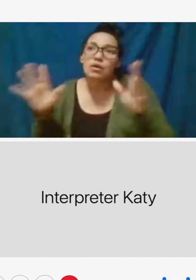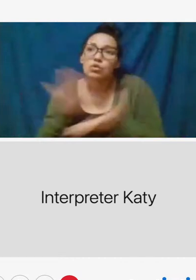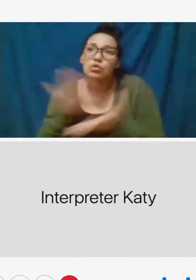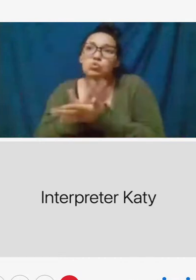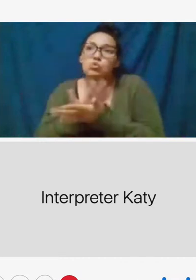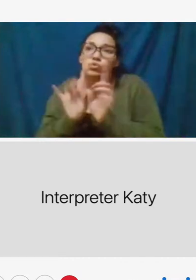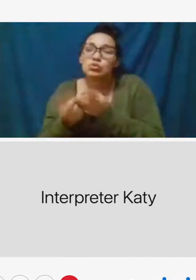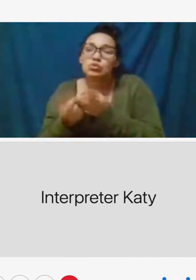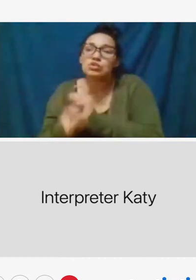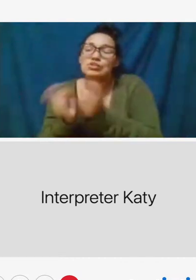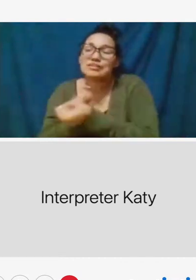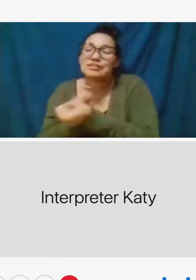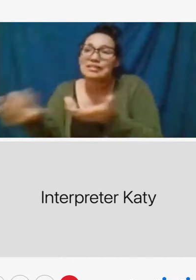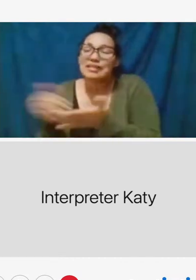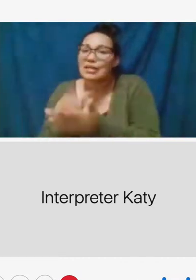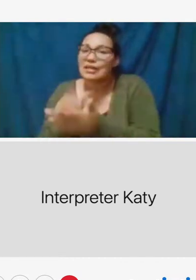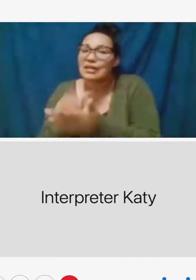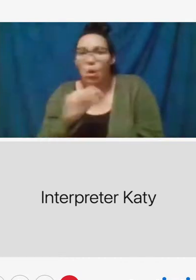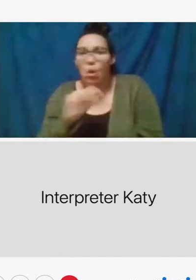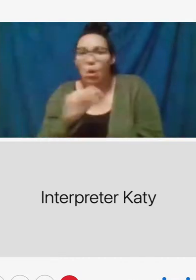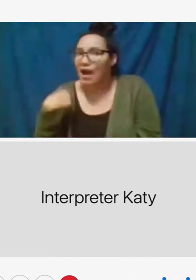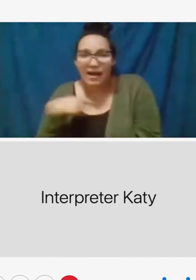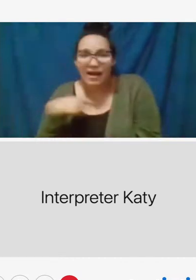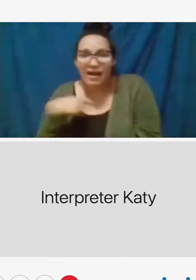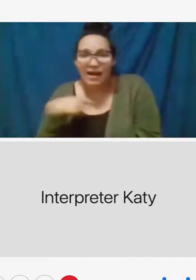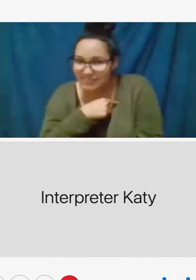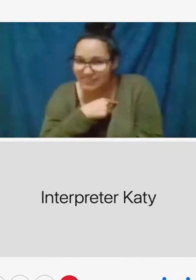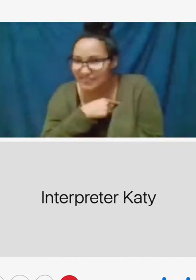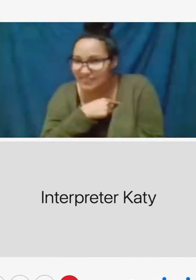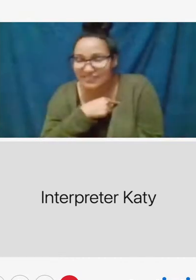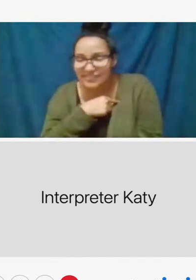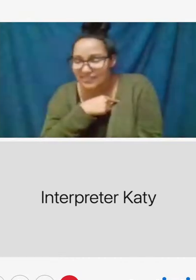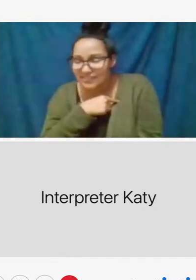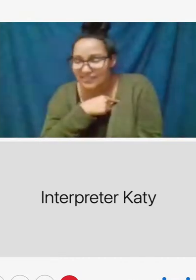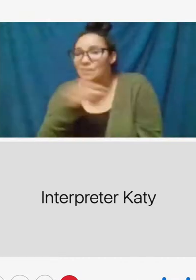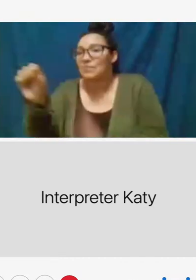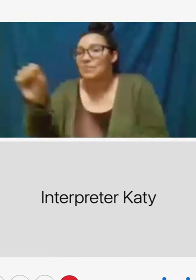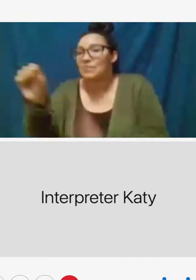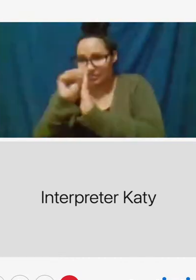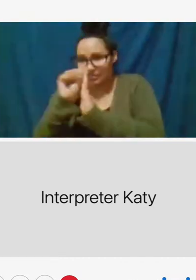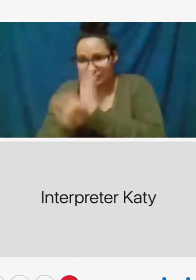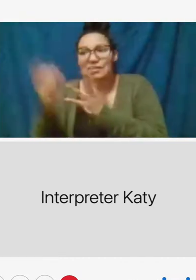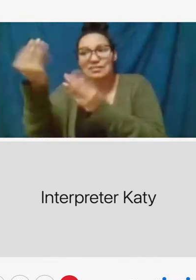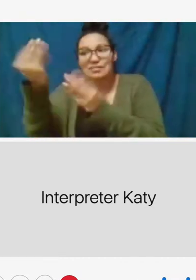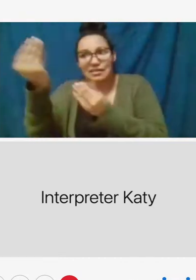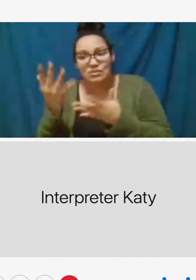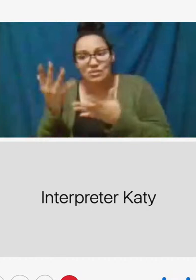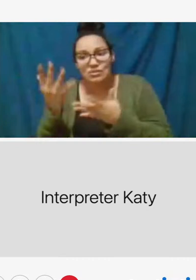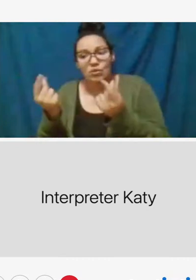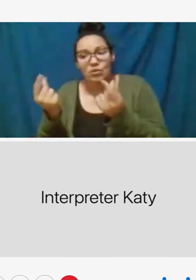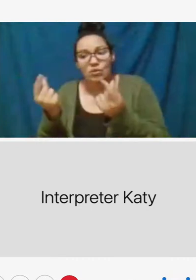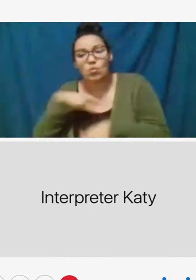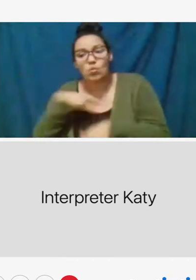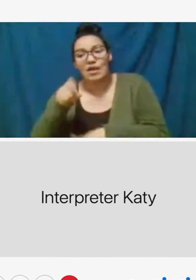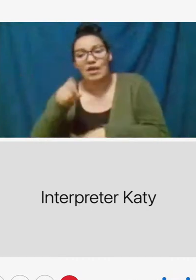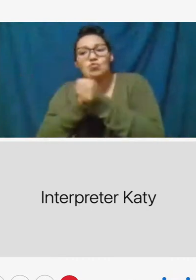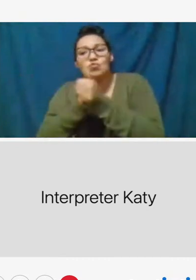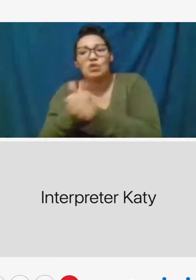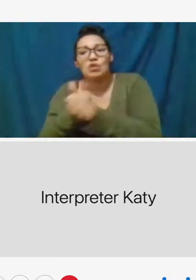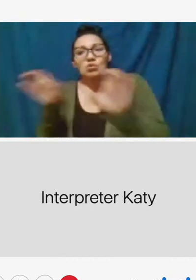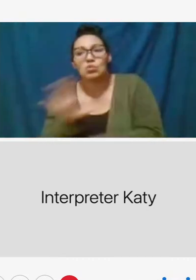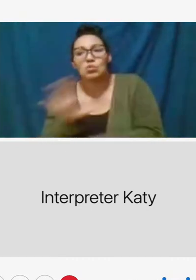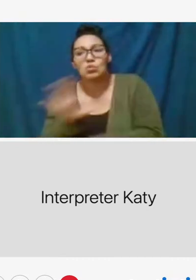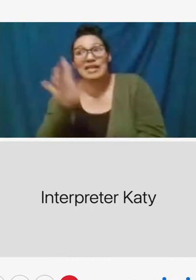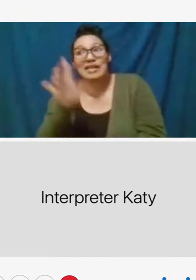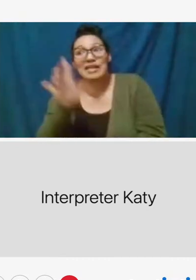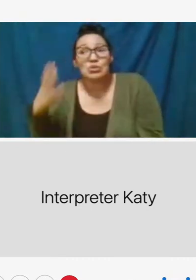not us you know it's it is the state is telling us what to do and we have to do it they need to know that they need you know for the